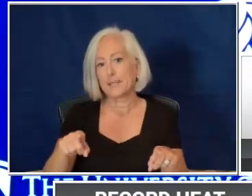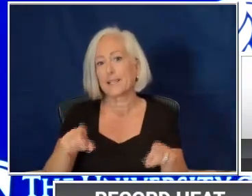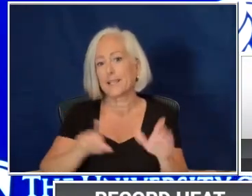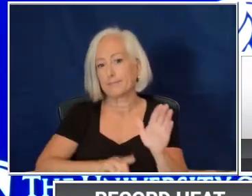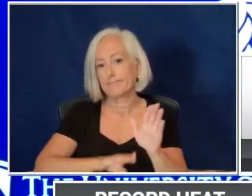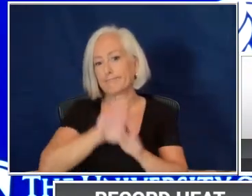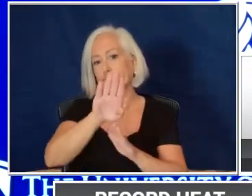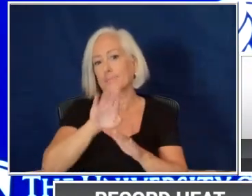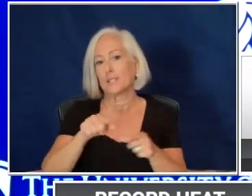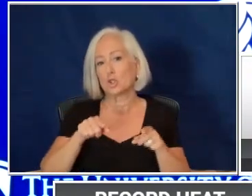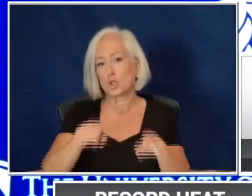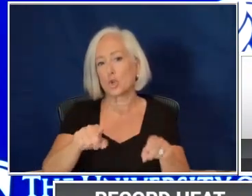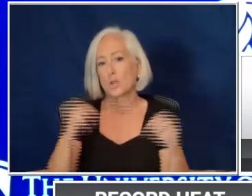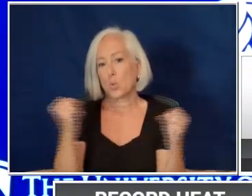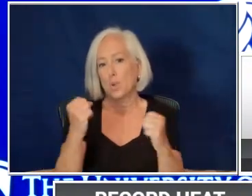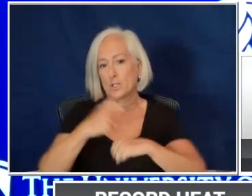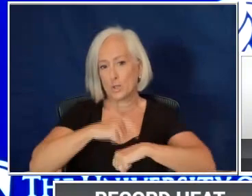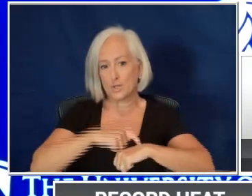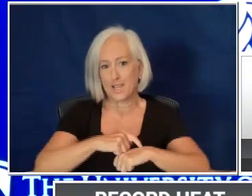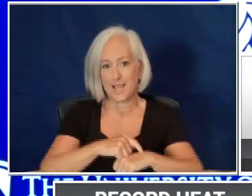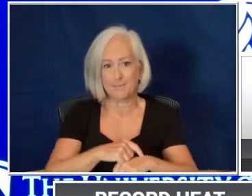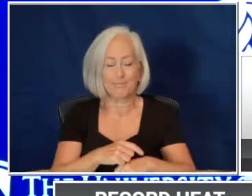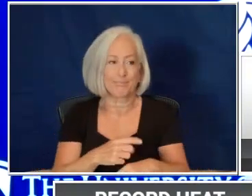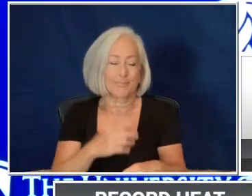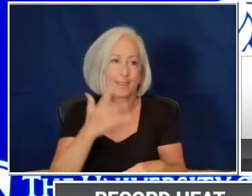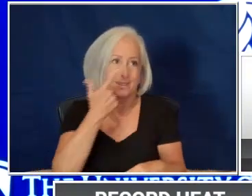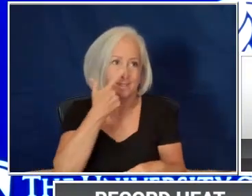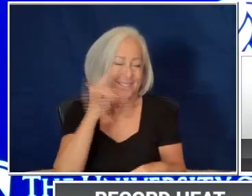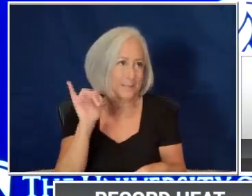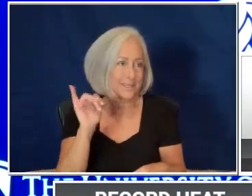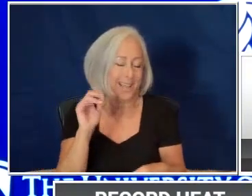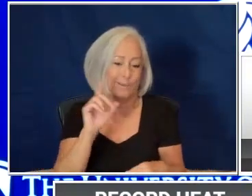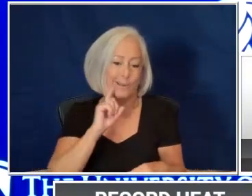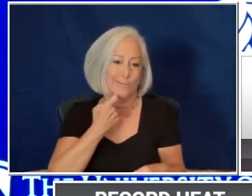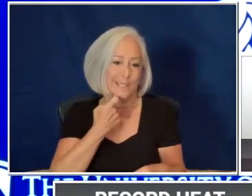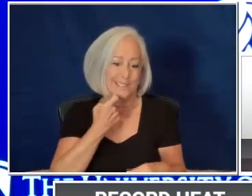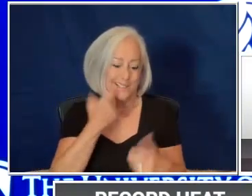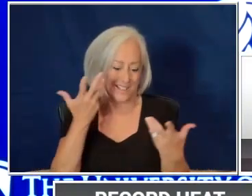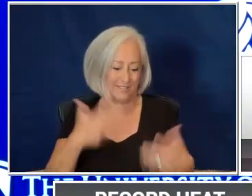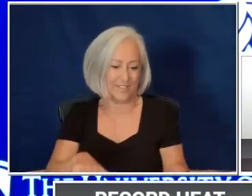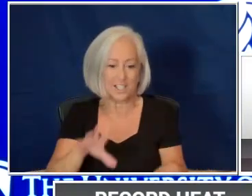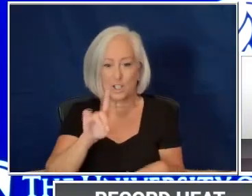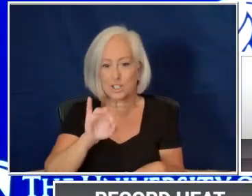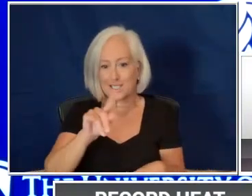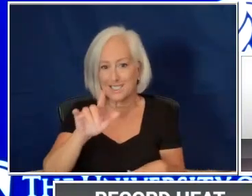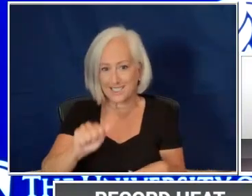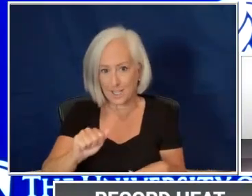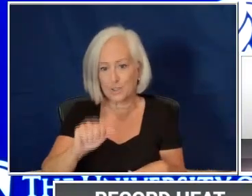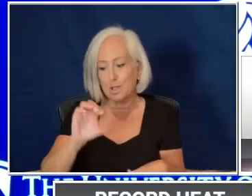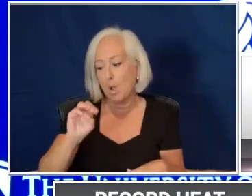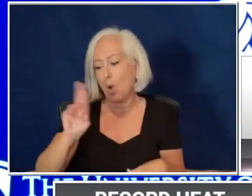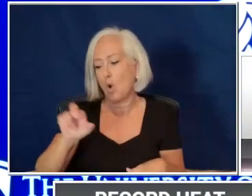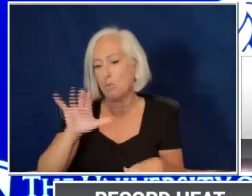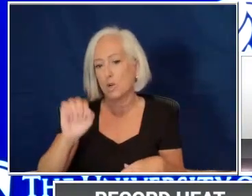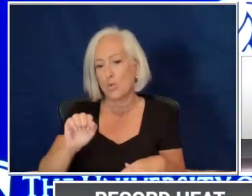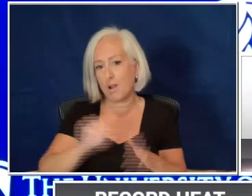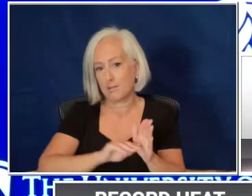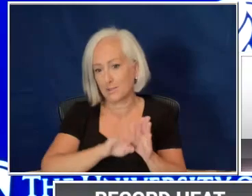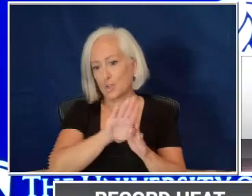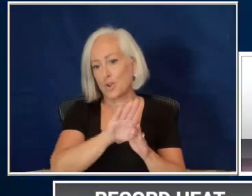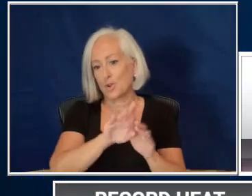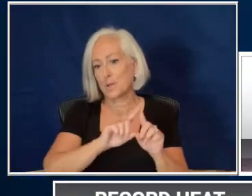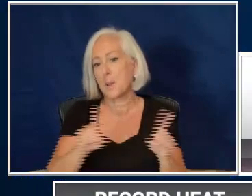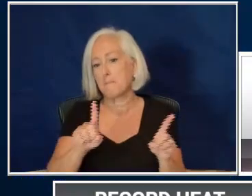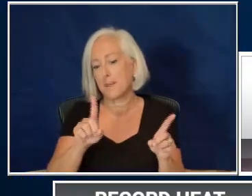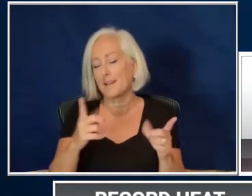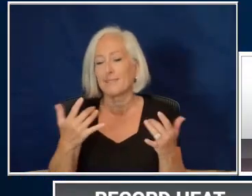of a surge, it just seems like with even that Delta Omicron. But overall, cases are going down. But I would agree with that recommendation as well. All